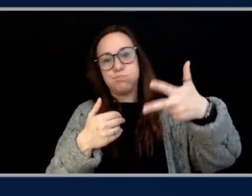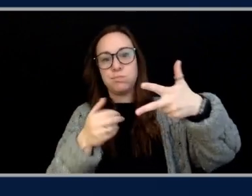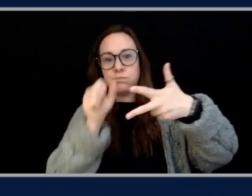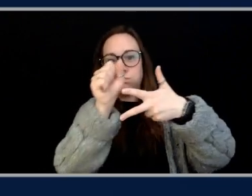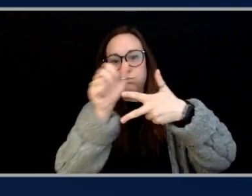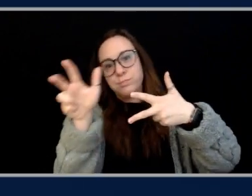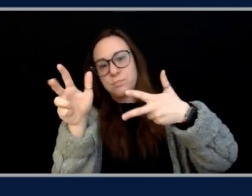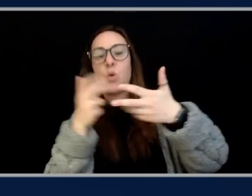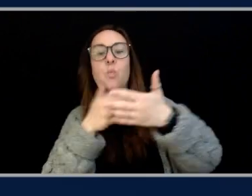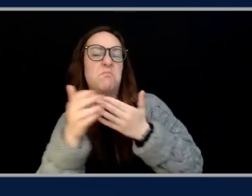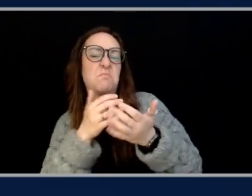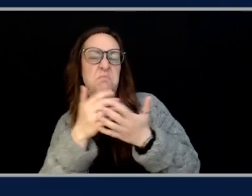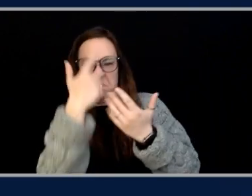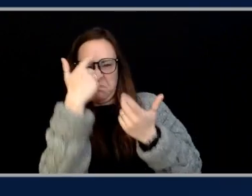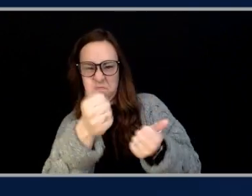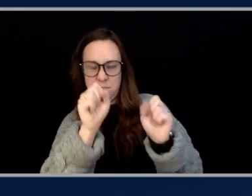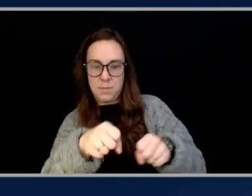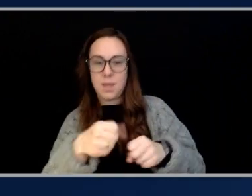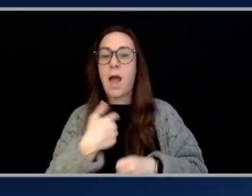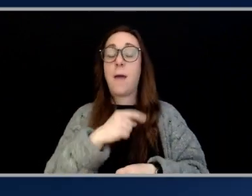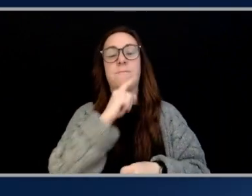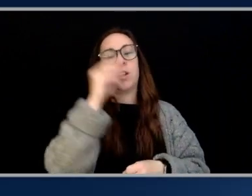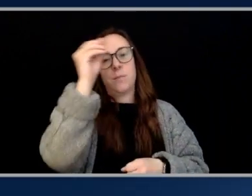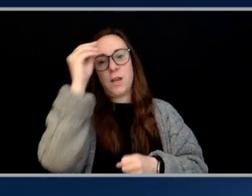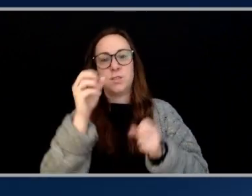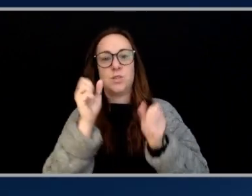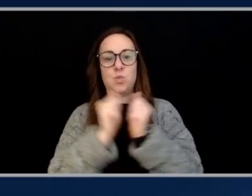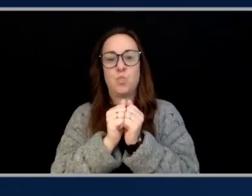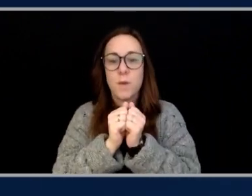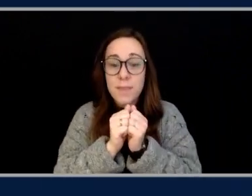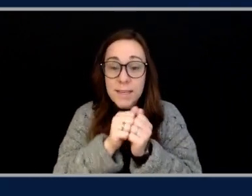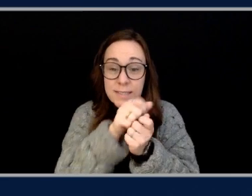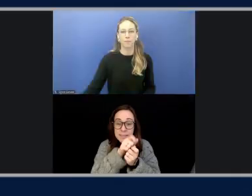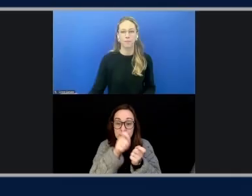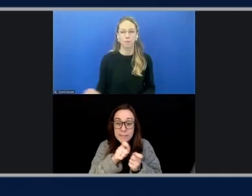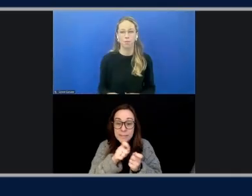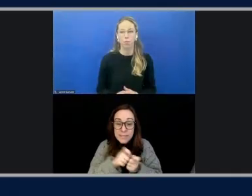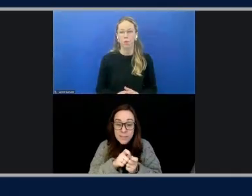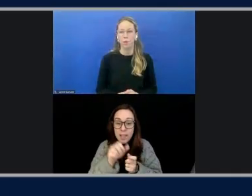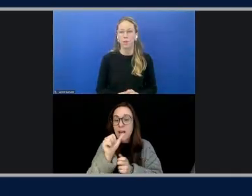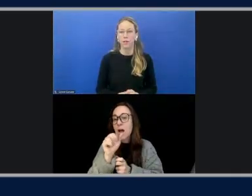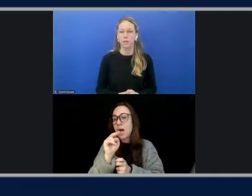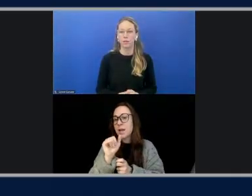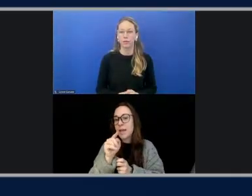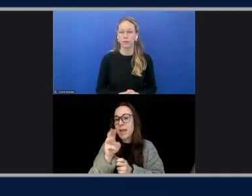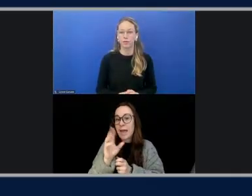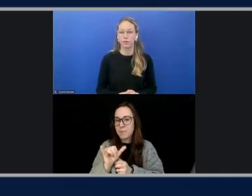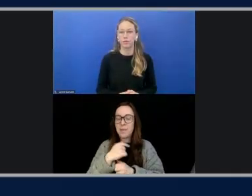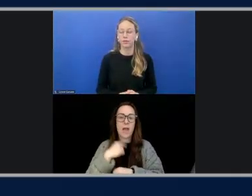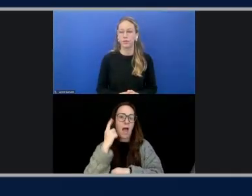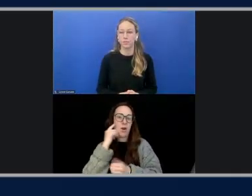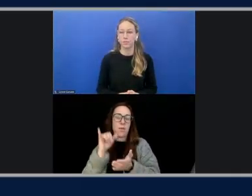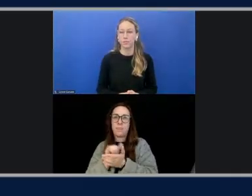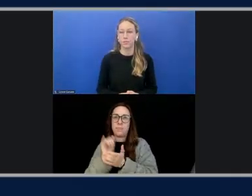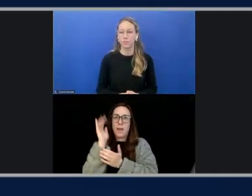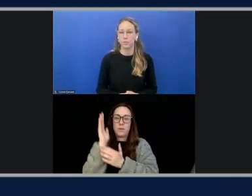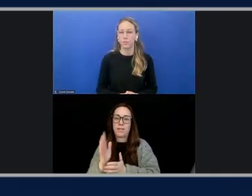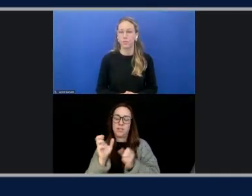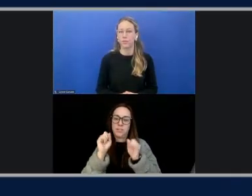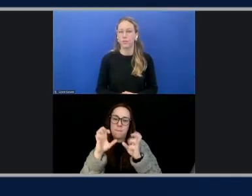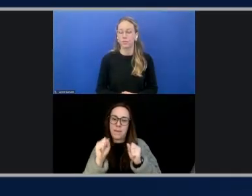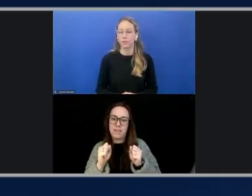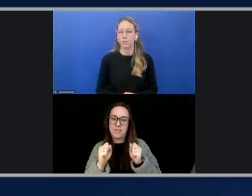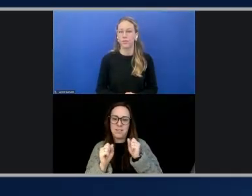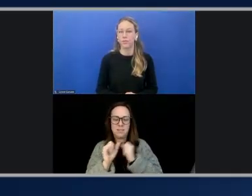the anatomy of a ransomware event that impacts data residing in AWS. I heard the speaker's fantastic. Oh, really? Yeah. I wonder if that speaker